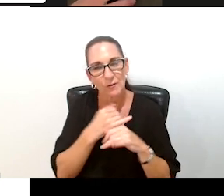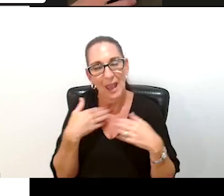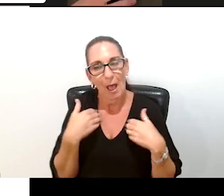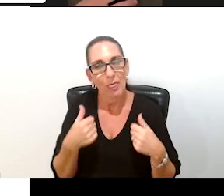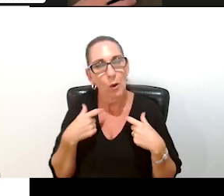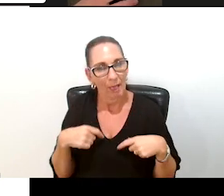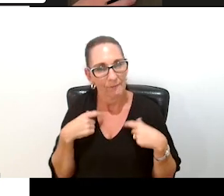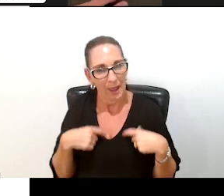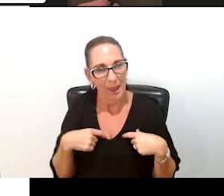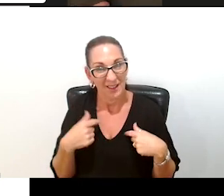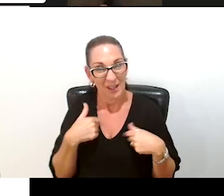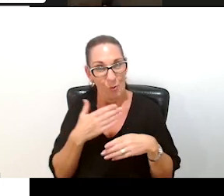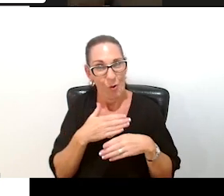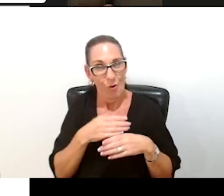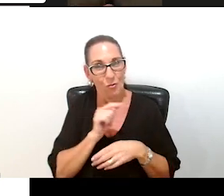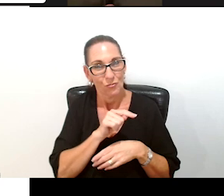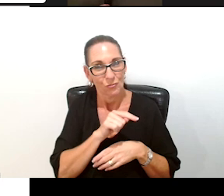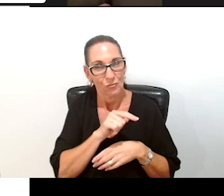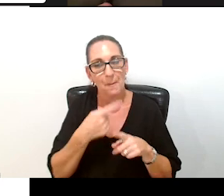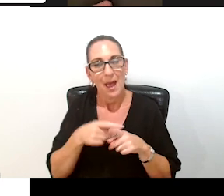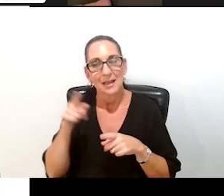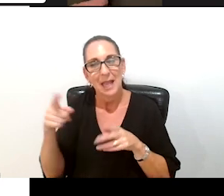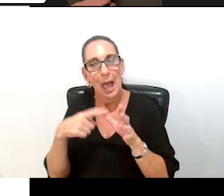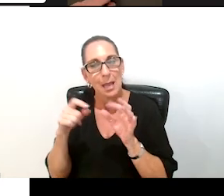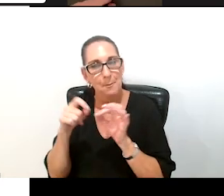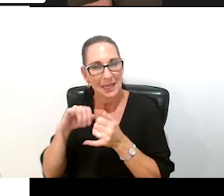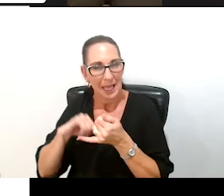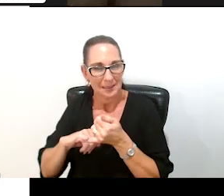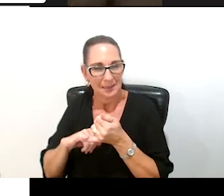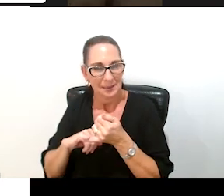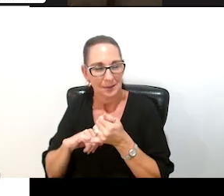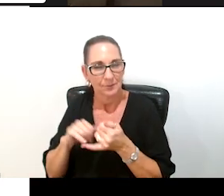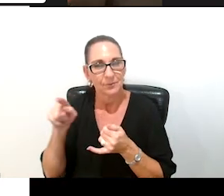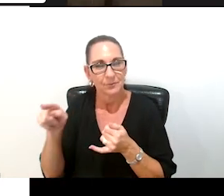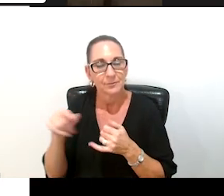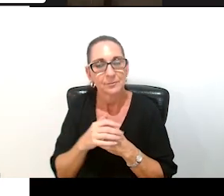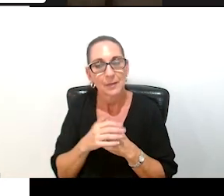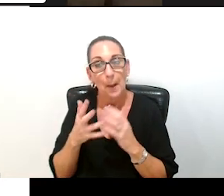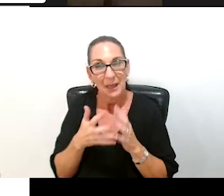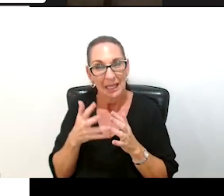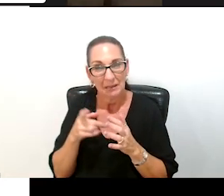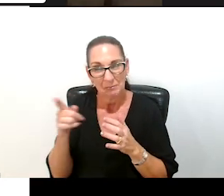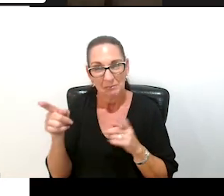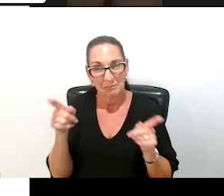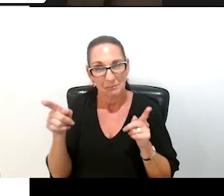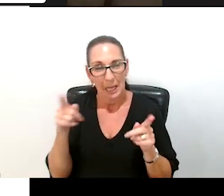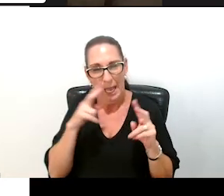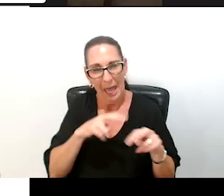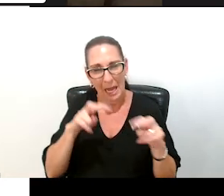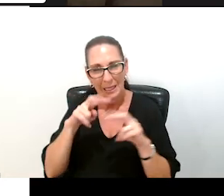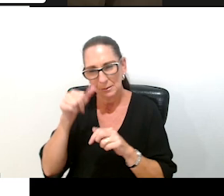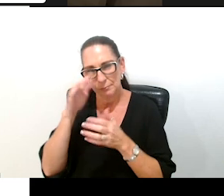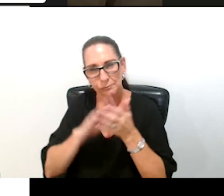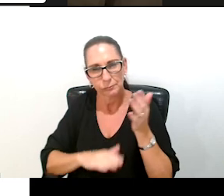where I am, and the Australian Bureau of Statistics. And they're analysts who have a lot of experience in working